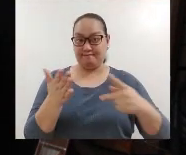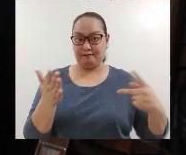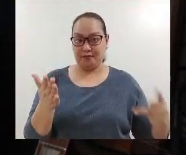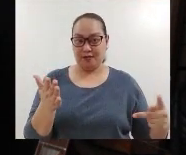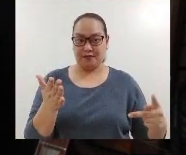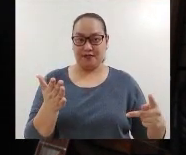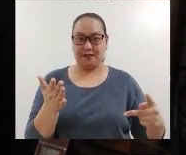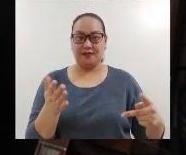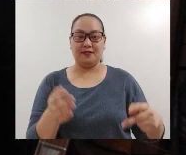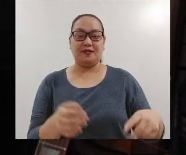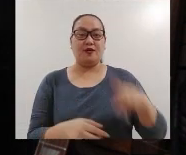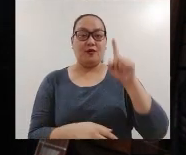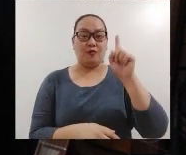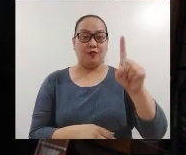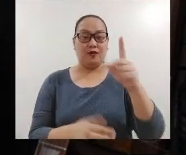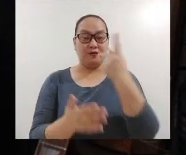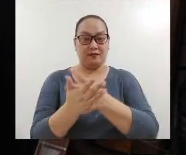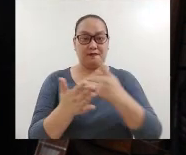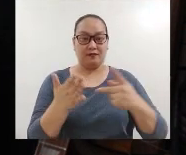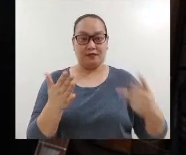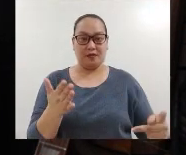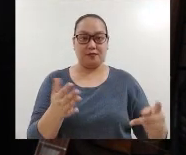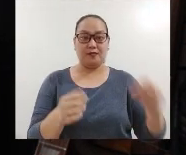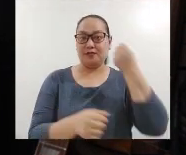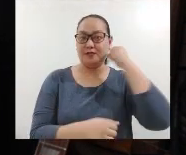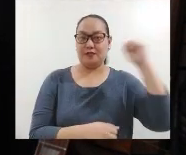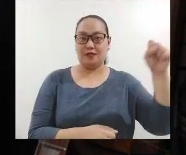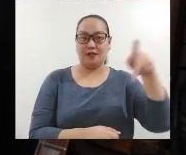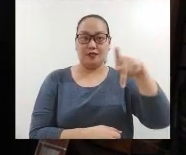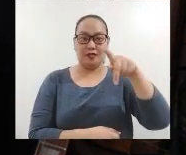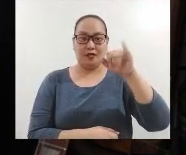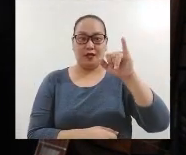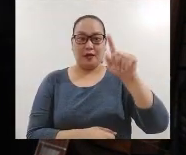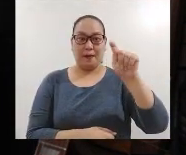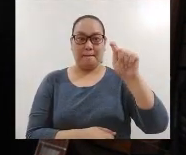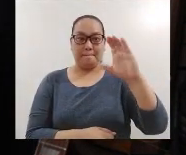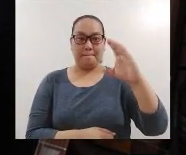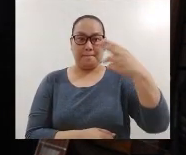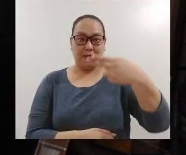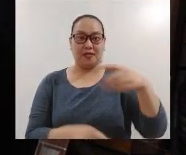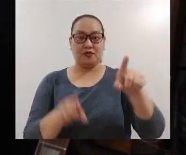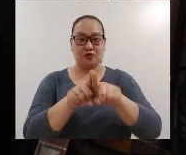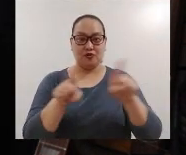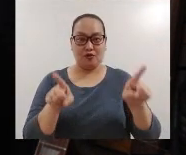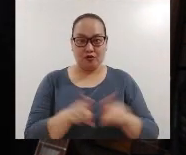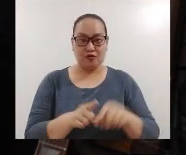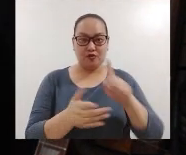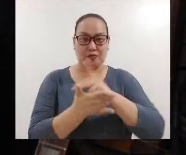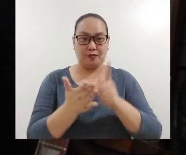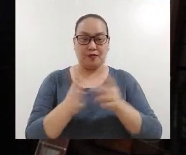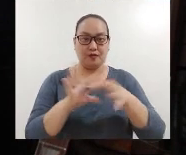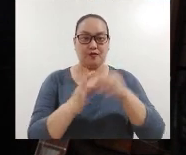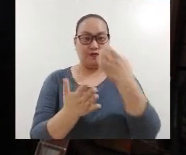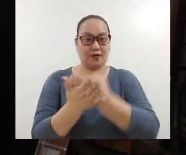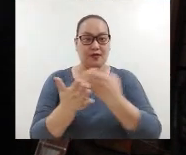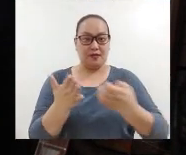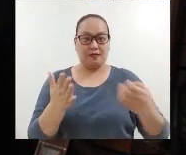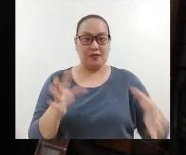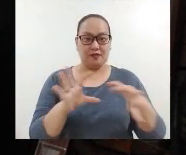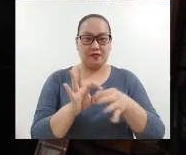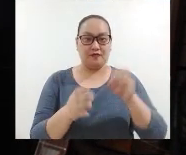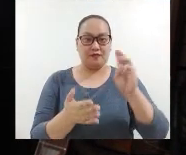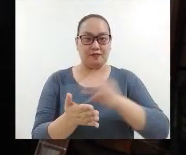o properties. One of the properties of sound is pitch. Pitch is also part of the elements of